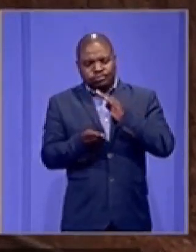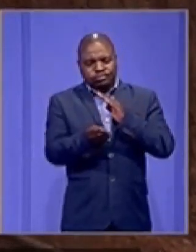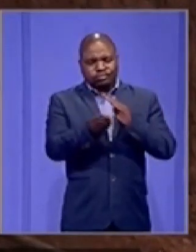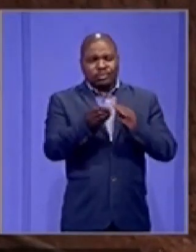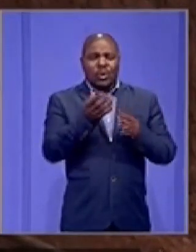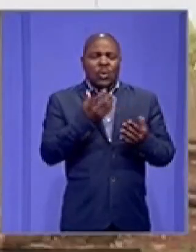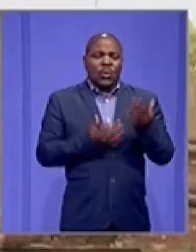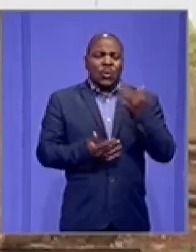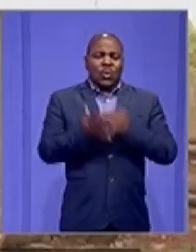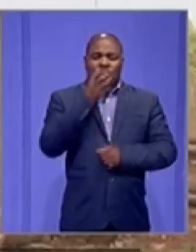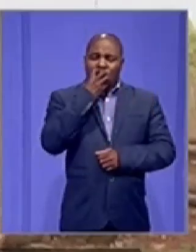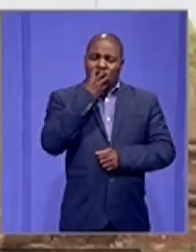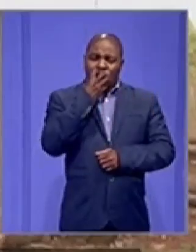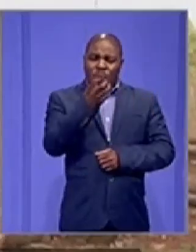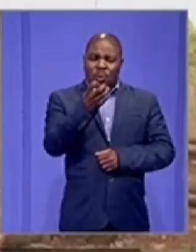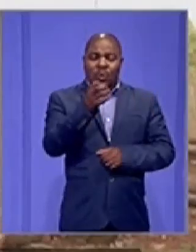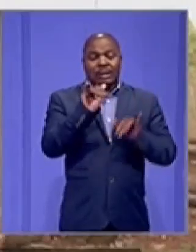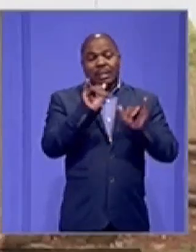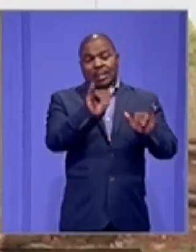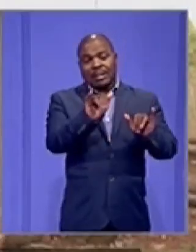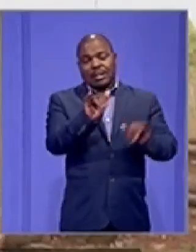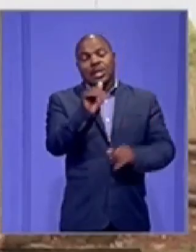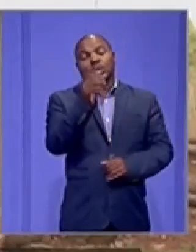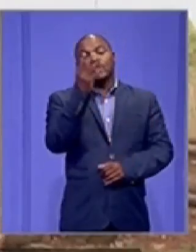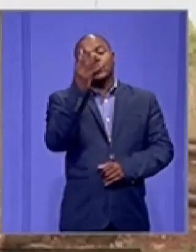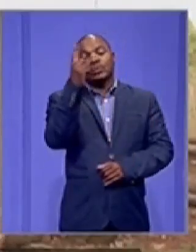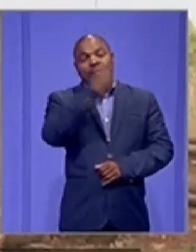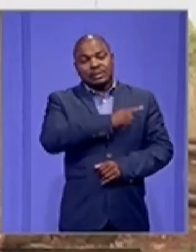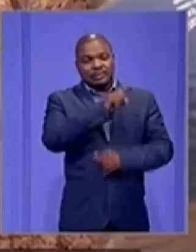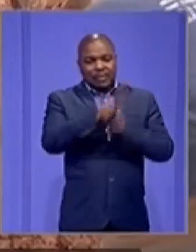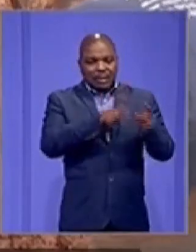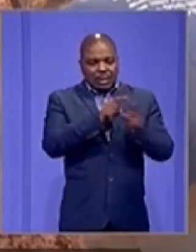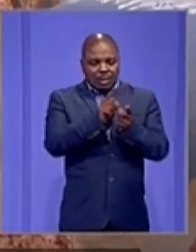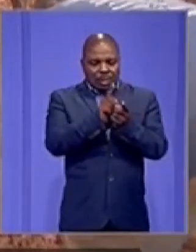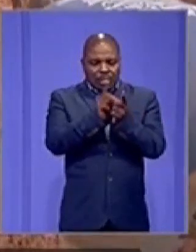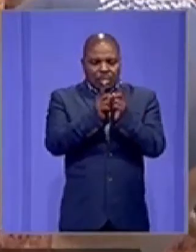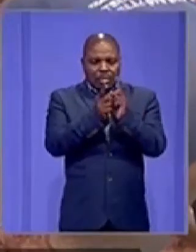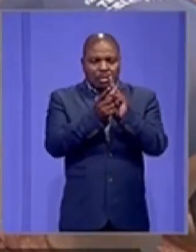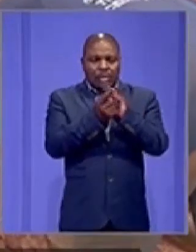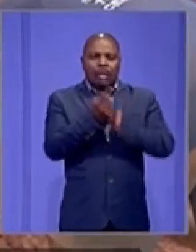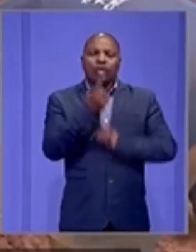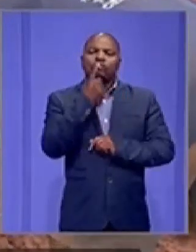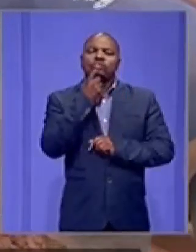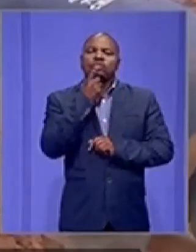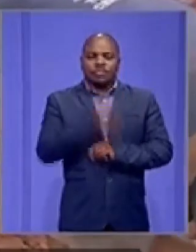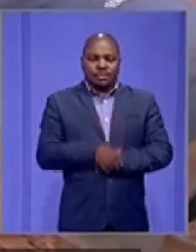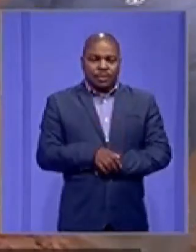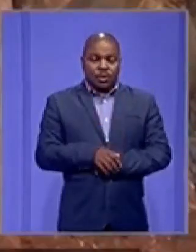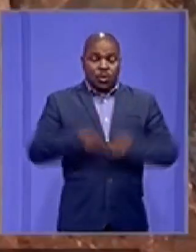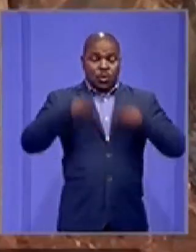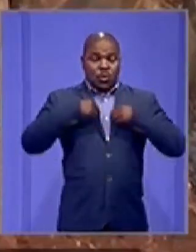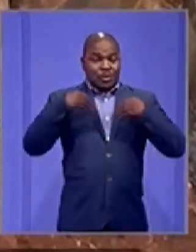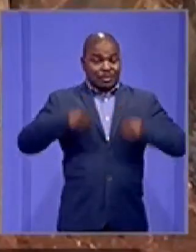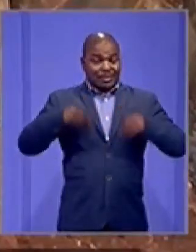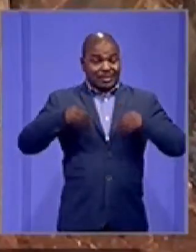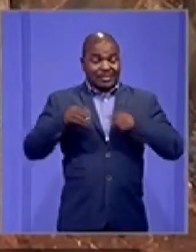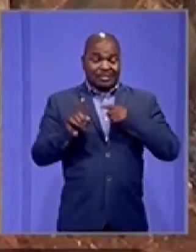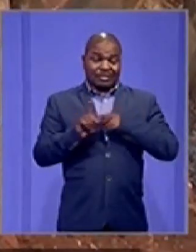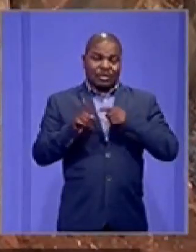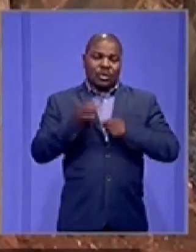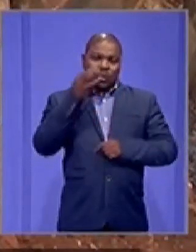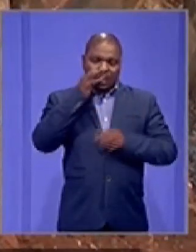ya godimo tša tlogela tekano ya matšatši a 4 mo mmala o mohubedu le ona o thomago go iponagatša. Mongkgwebo wa factory ye o